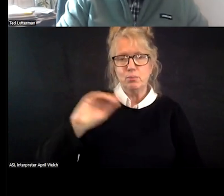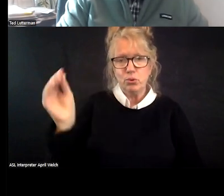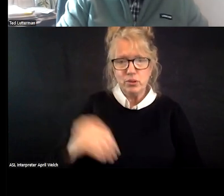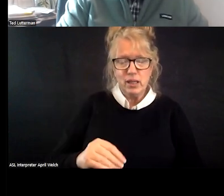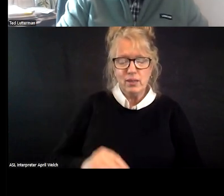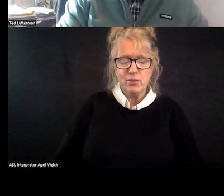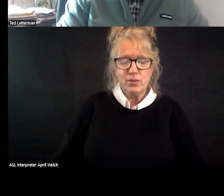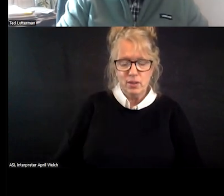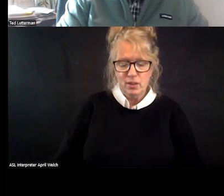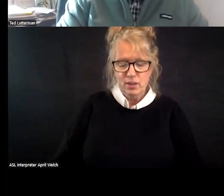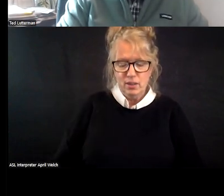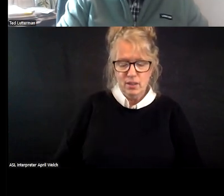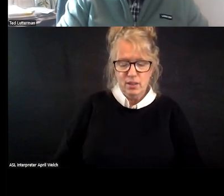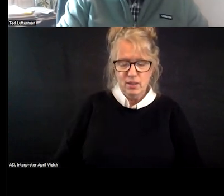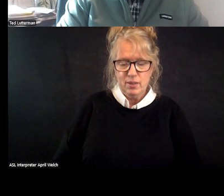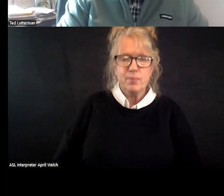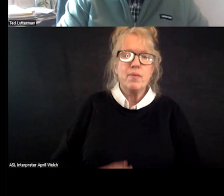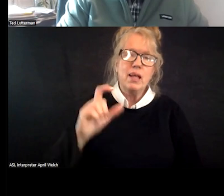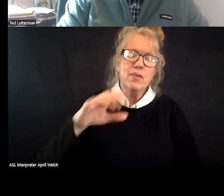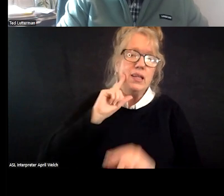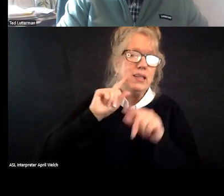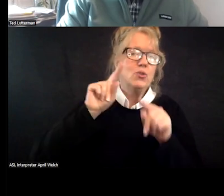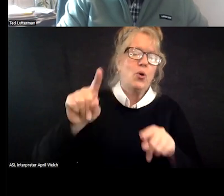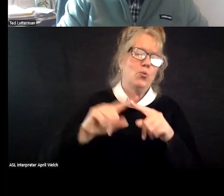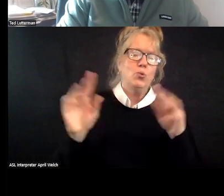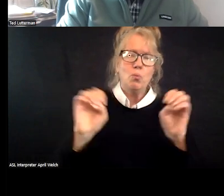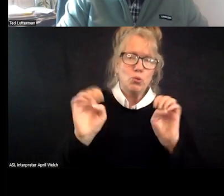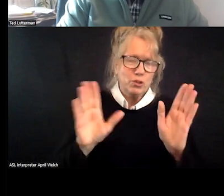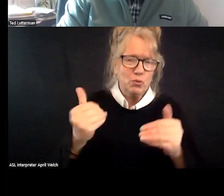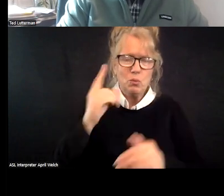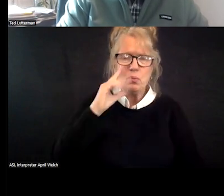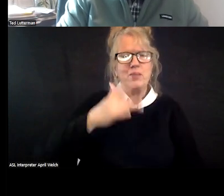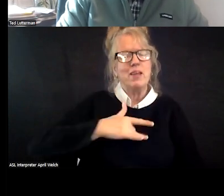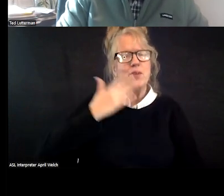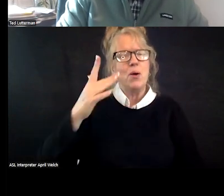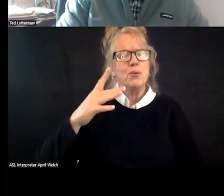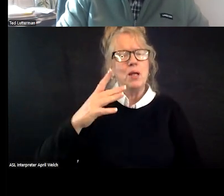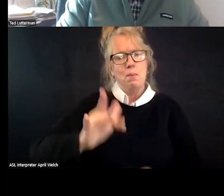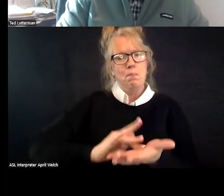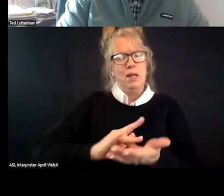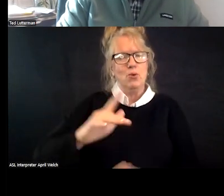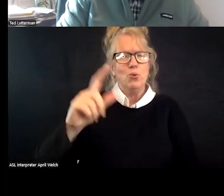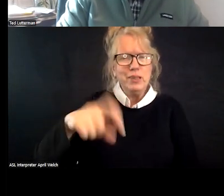median. They needed to go to an emergency room because they felt there was a medical need.